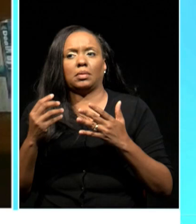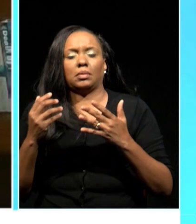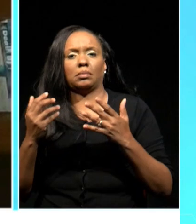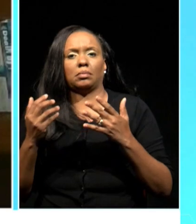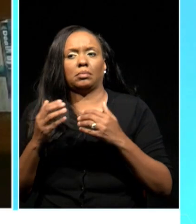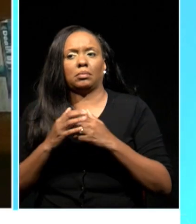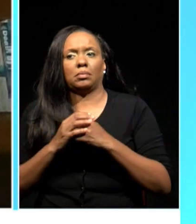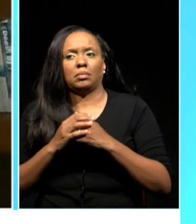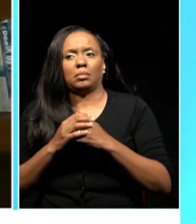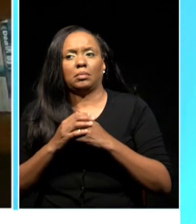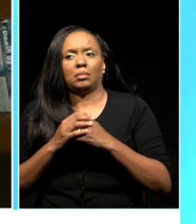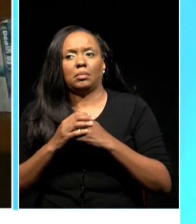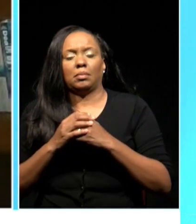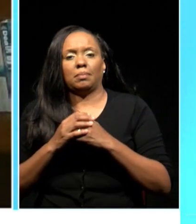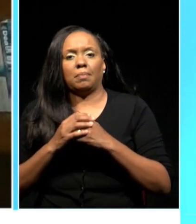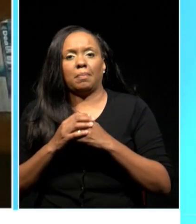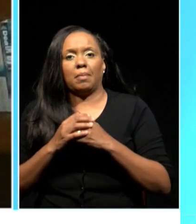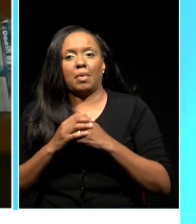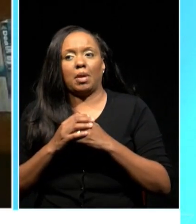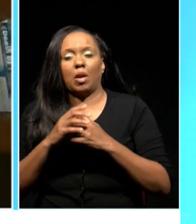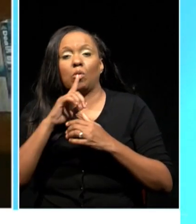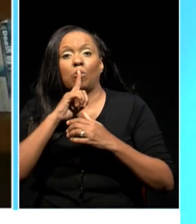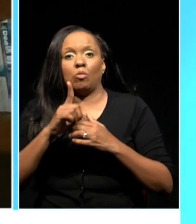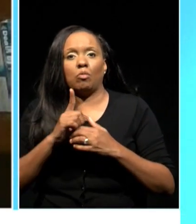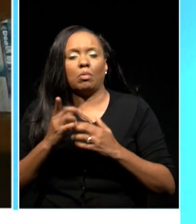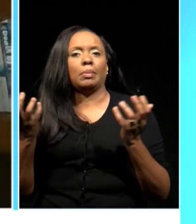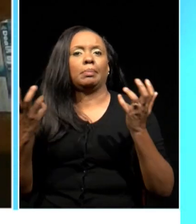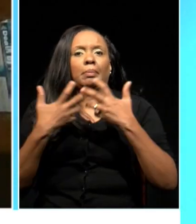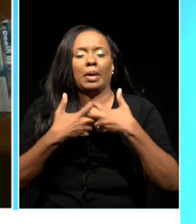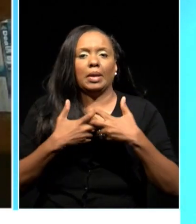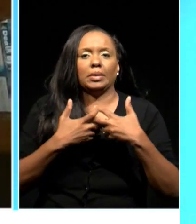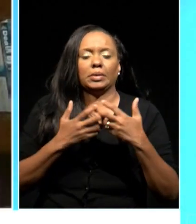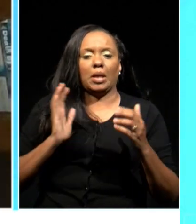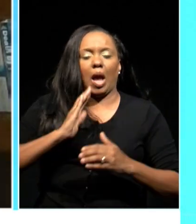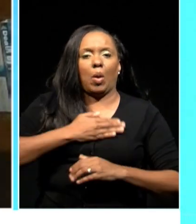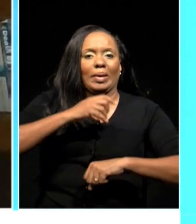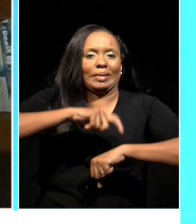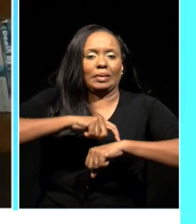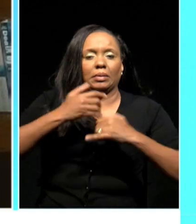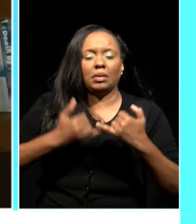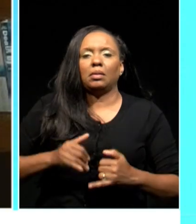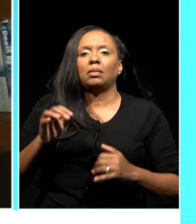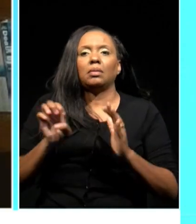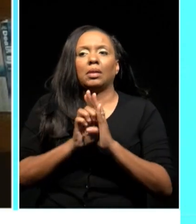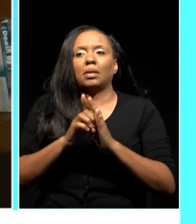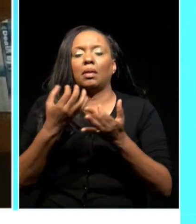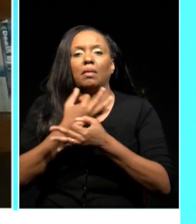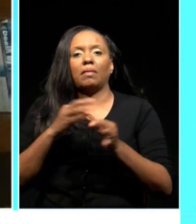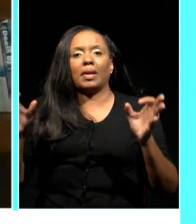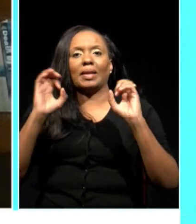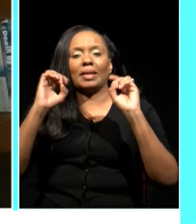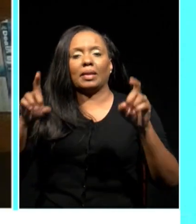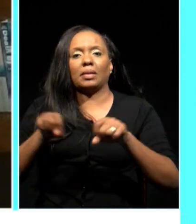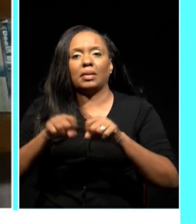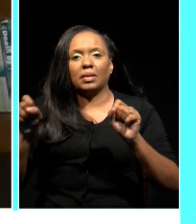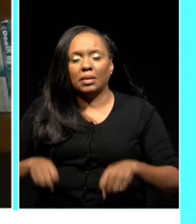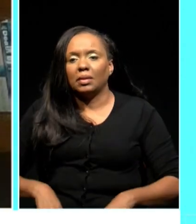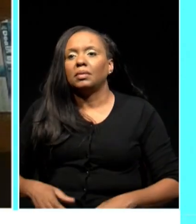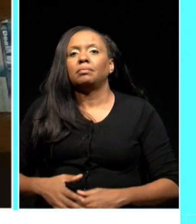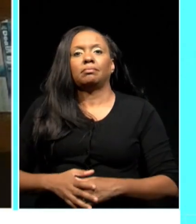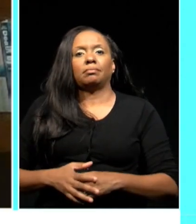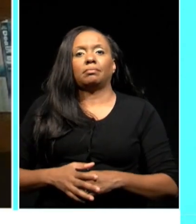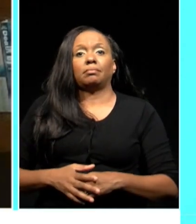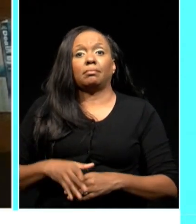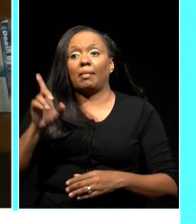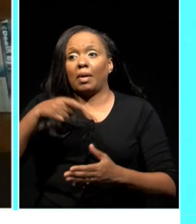an updated version of social democracy for the time. So you have a policy like the free education system that was removed, and you're coming